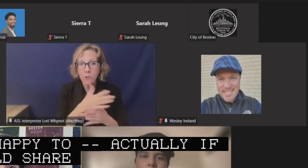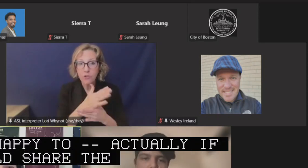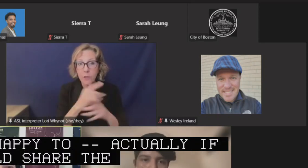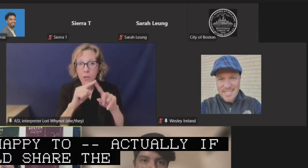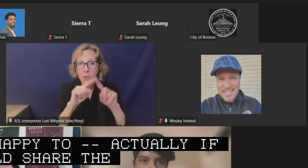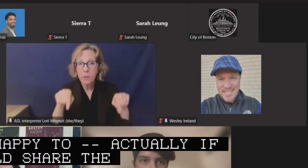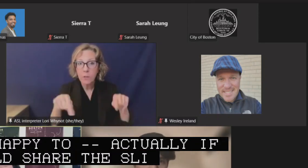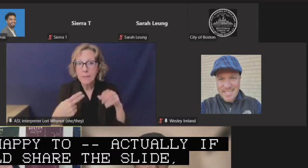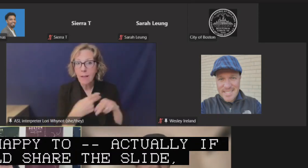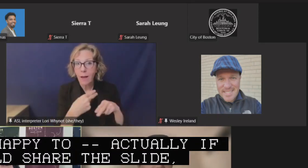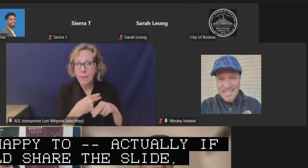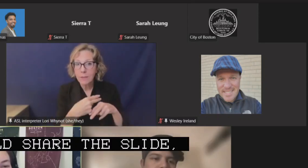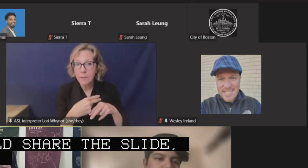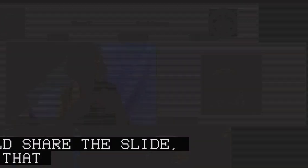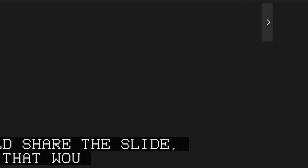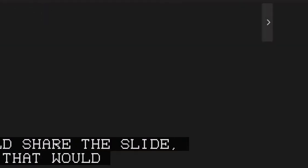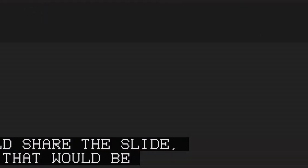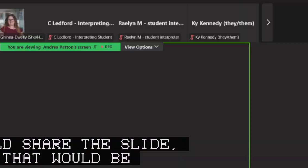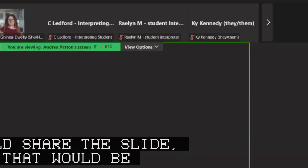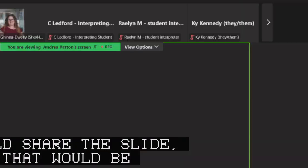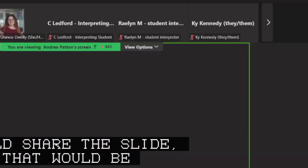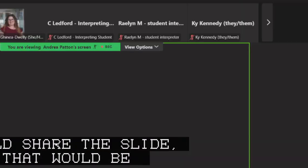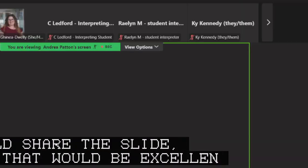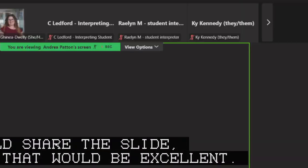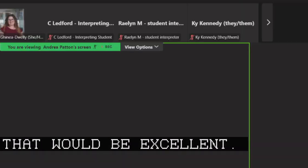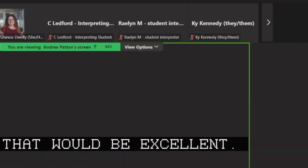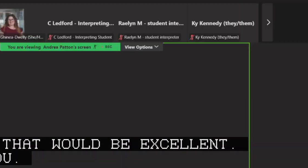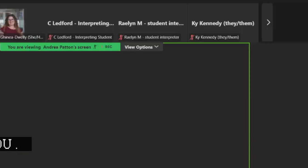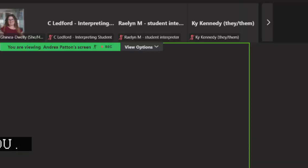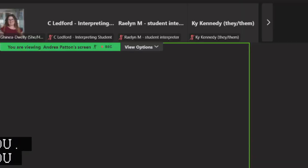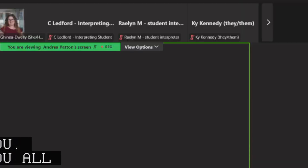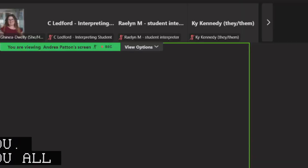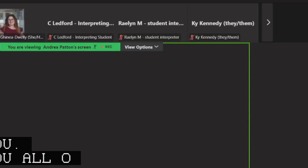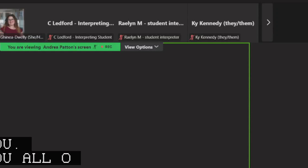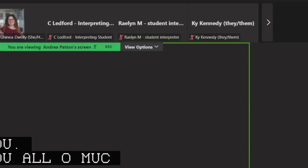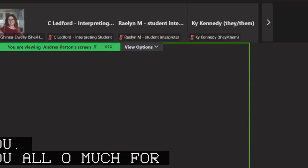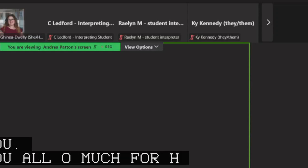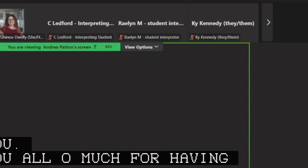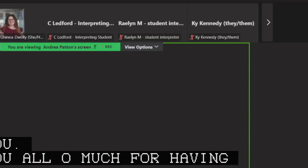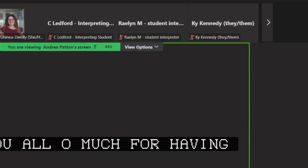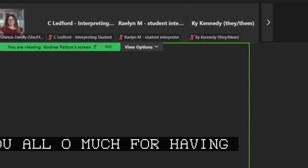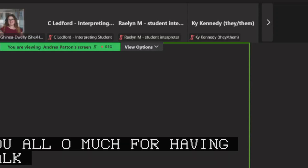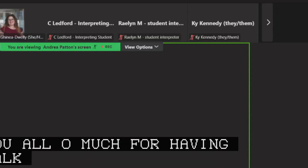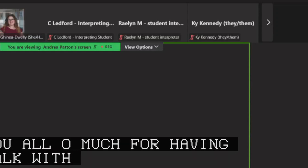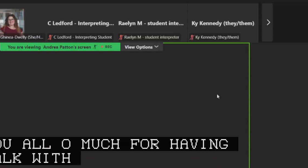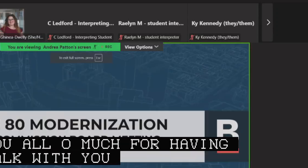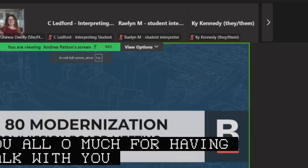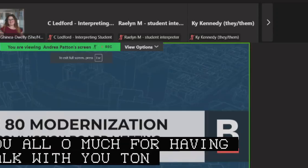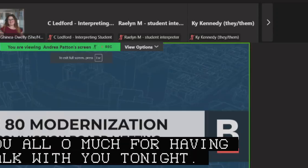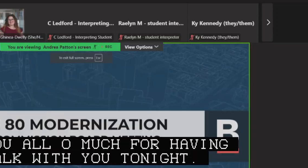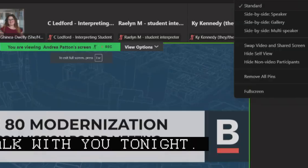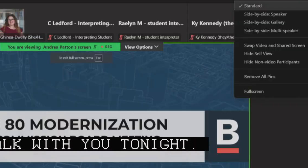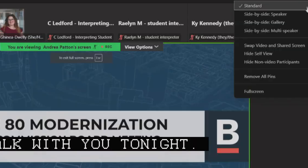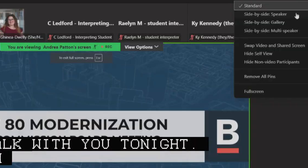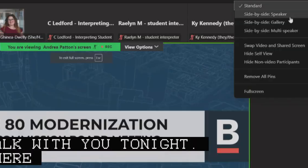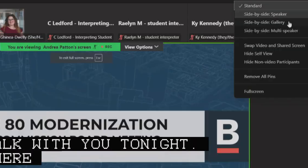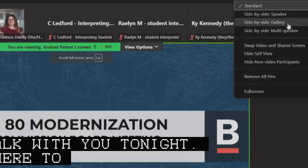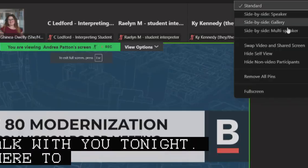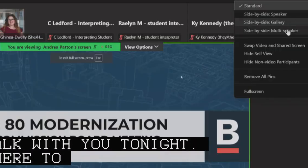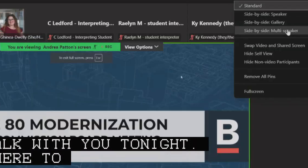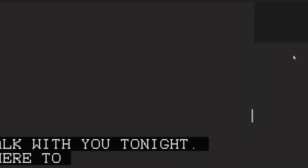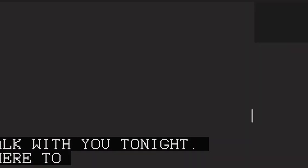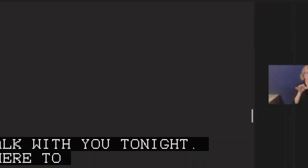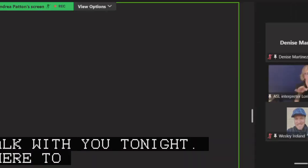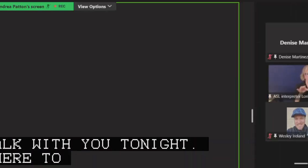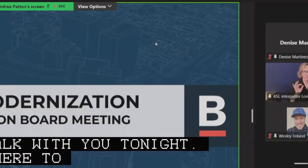Well, thank you all so much for having us to talk with you tonight. So we are here to talk about an update to